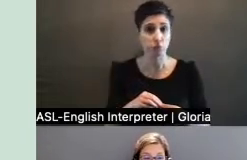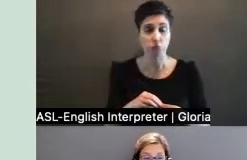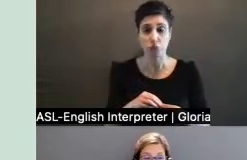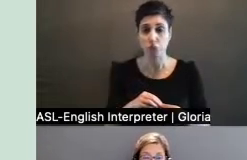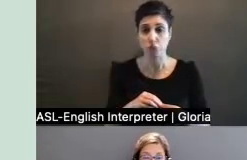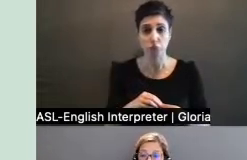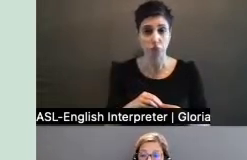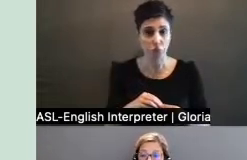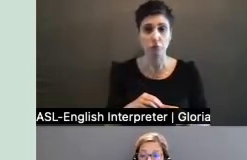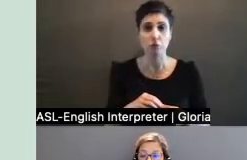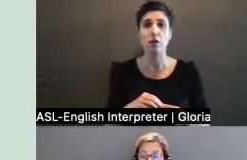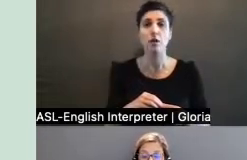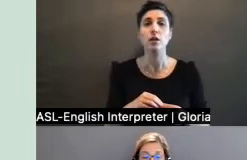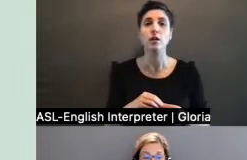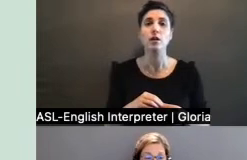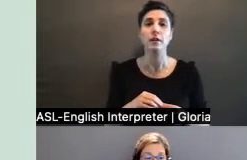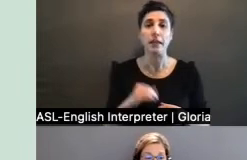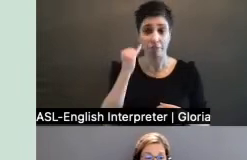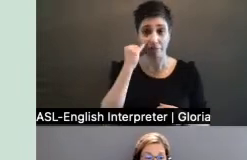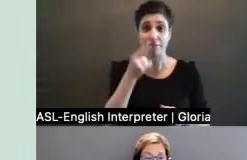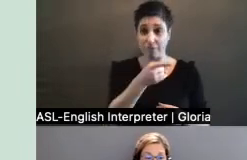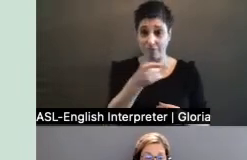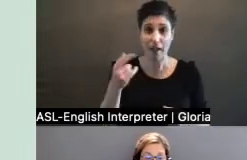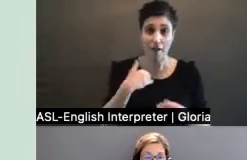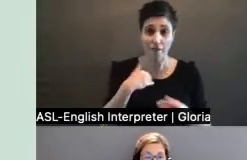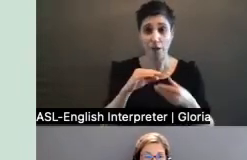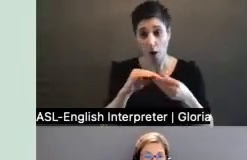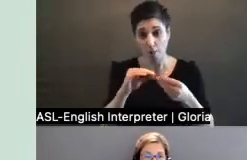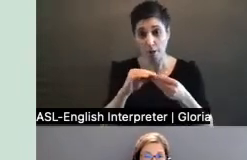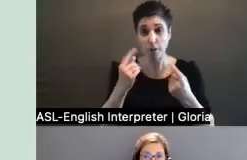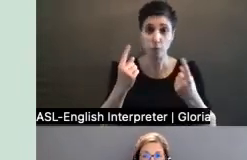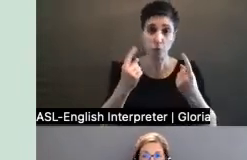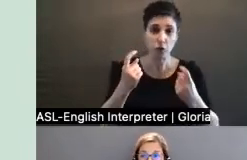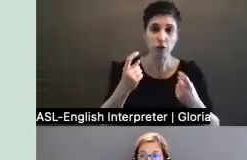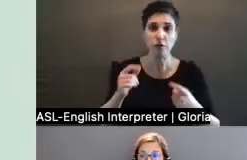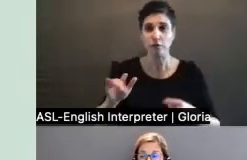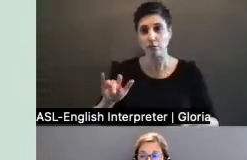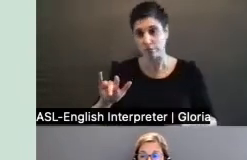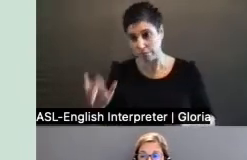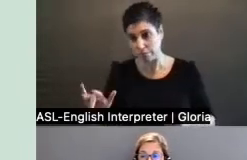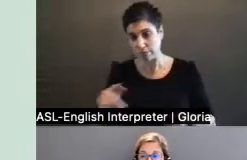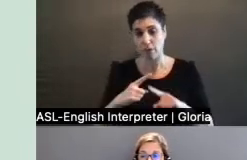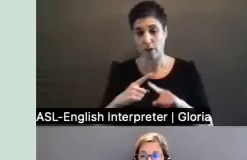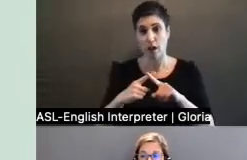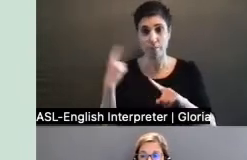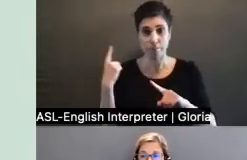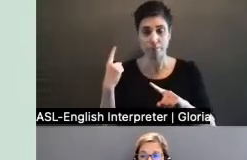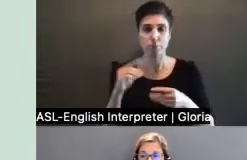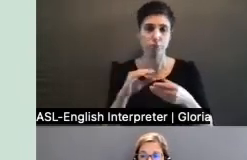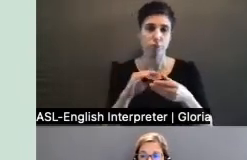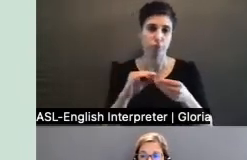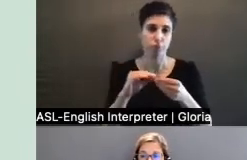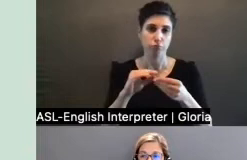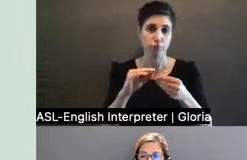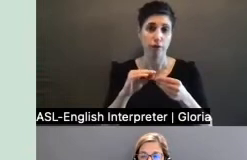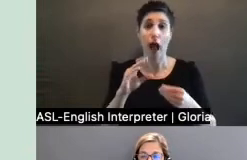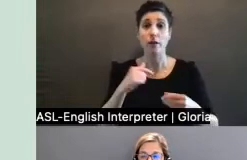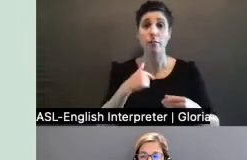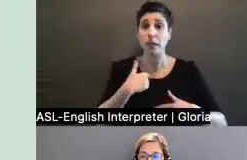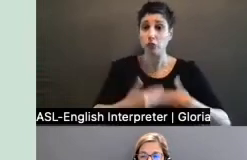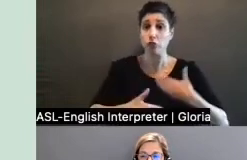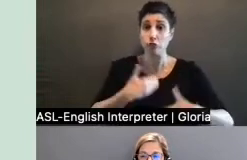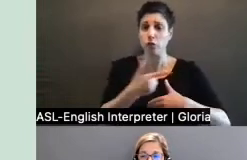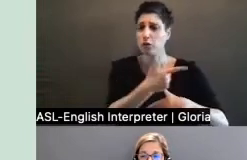Of course, you can unmute yourself if you have those questions or comments. As we go, please interrupt, stop me. This is